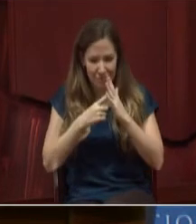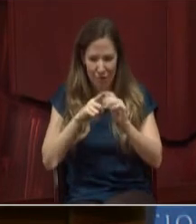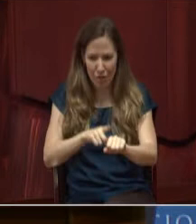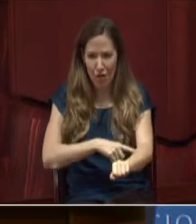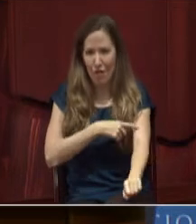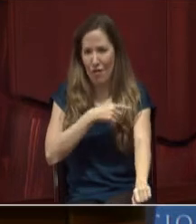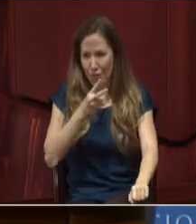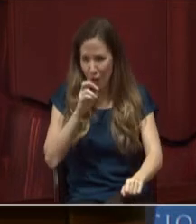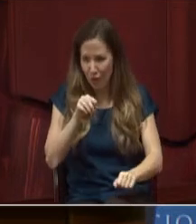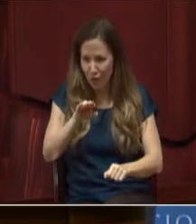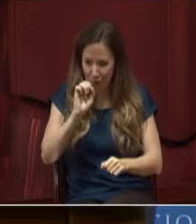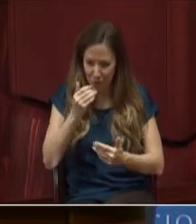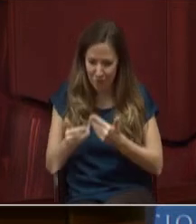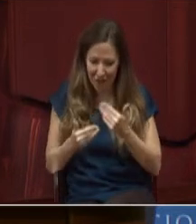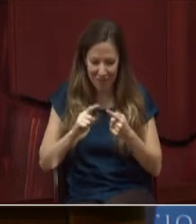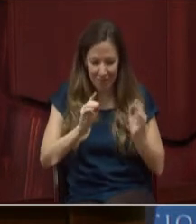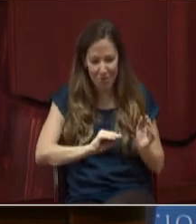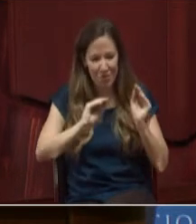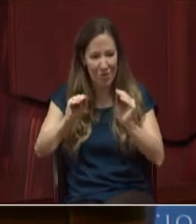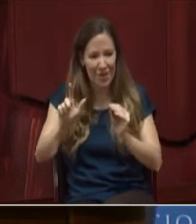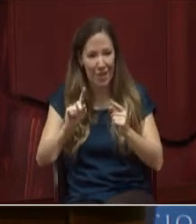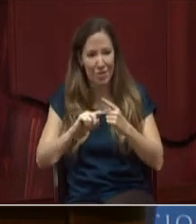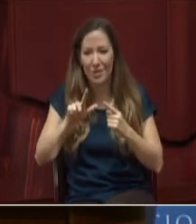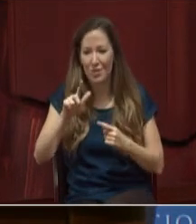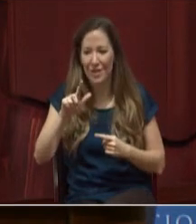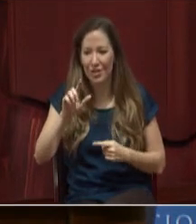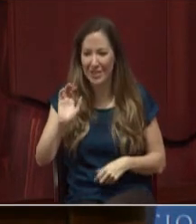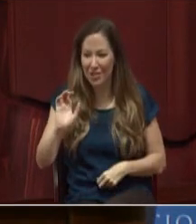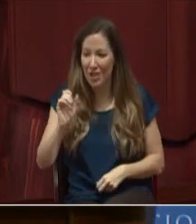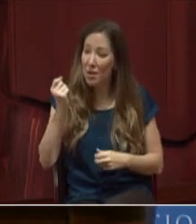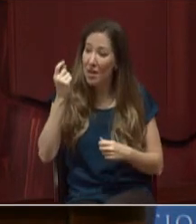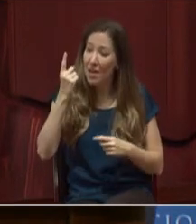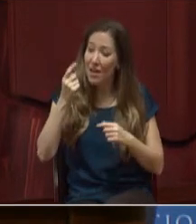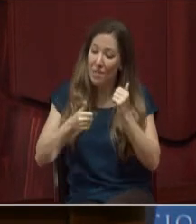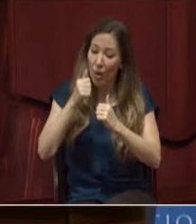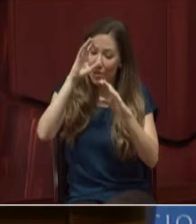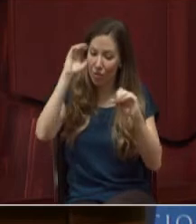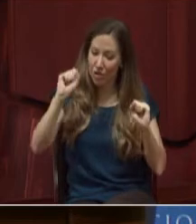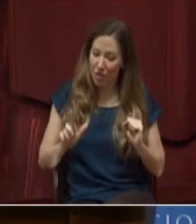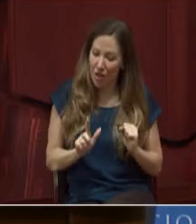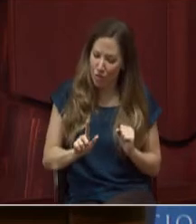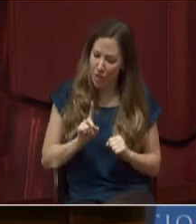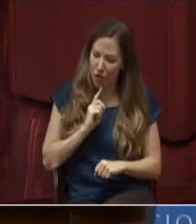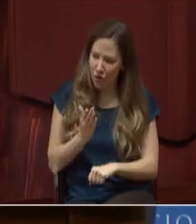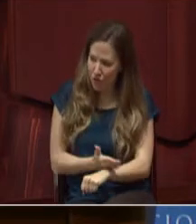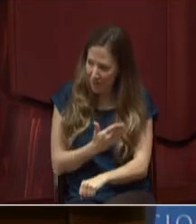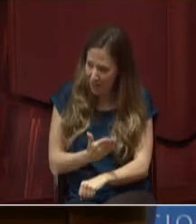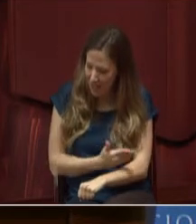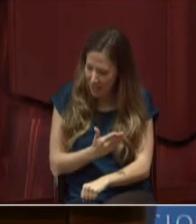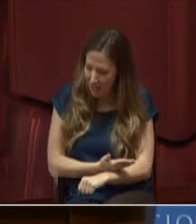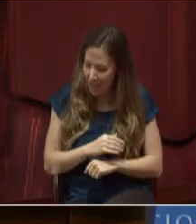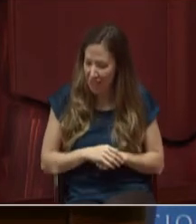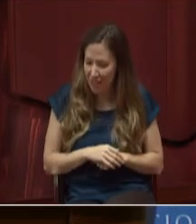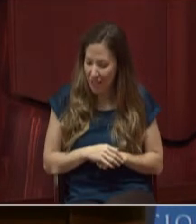moving the library there into the 21st century. Most presidential libraries are renovated, at least in part, every several years in